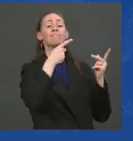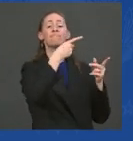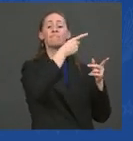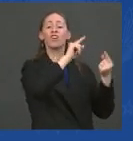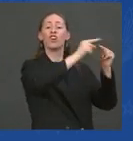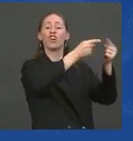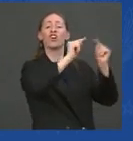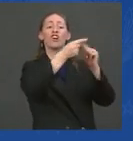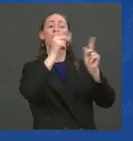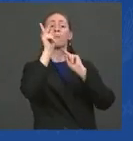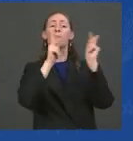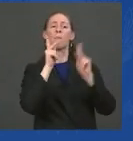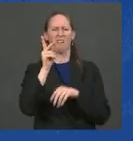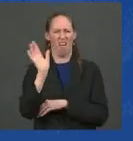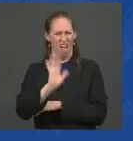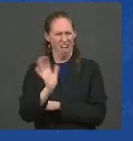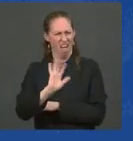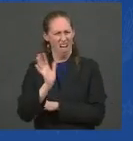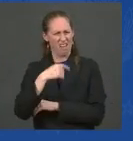legitimacy.